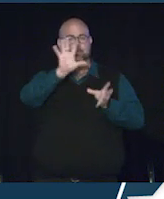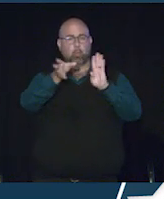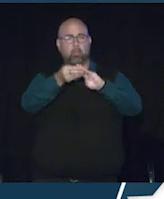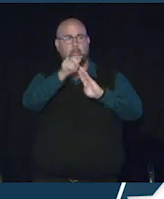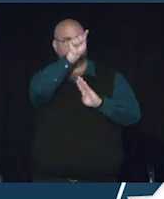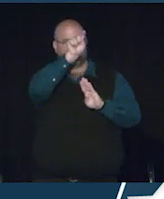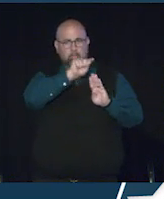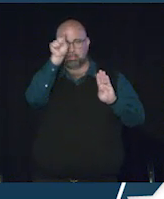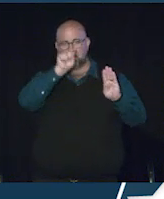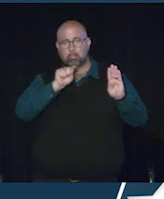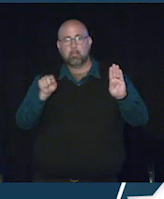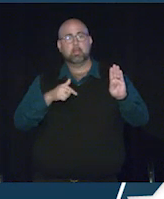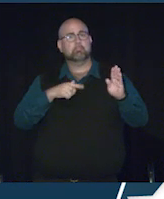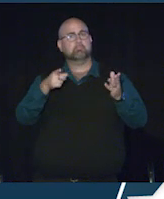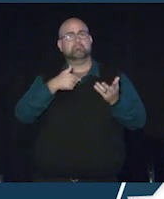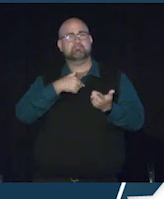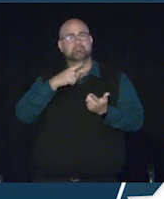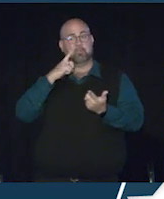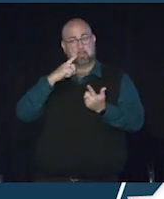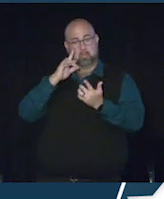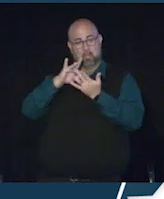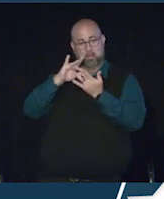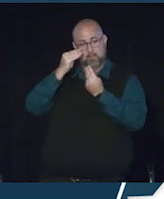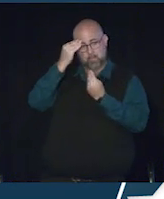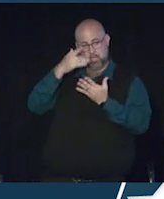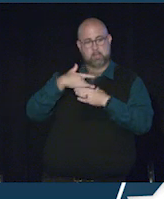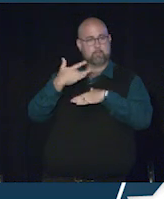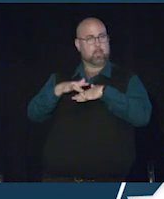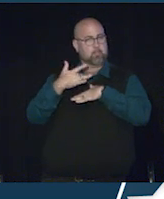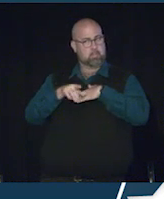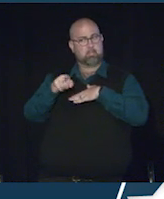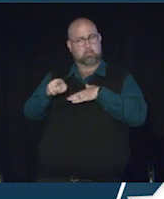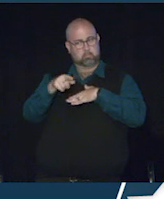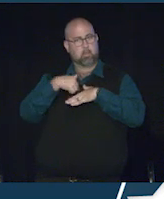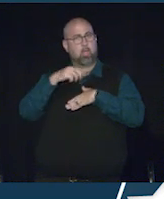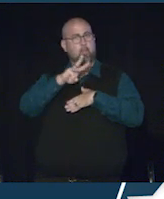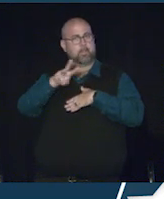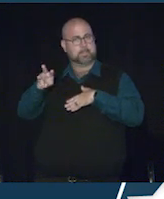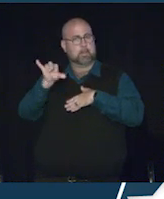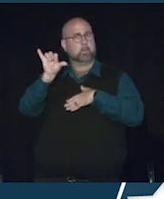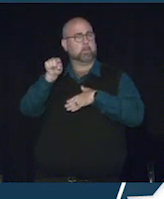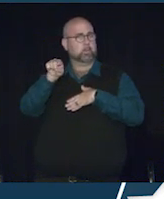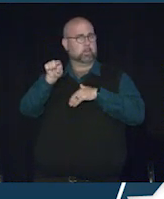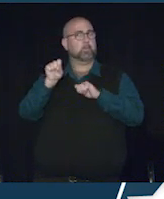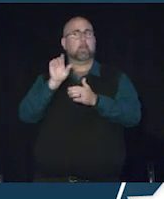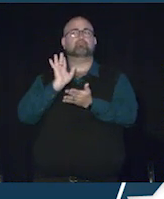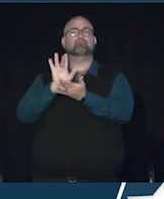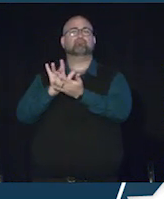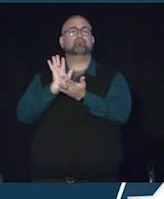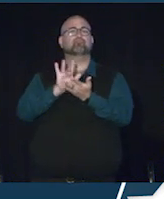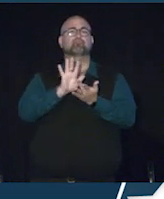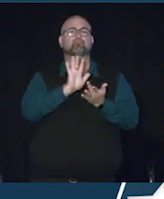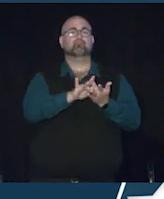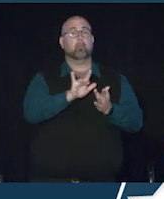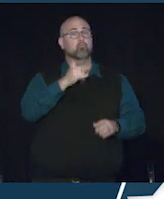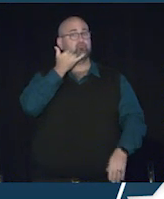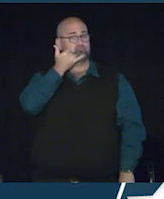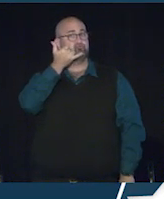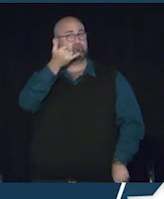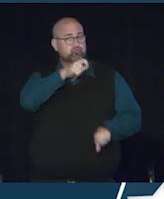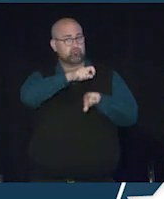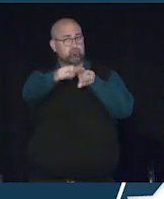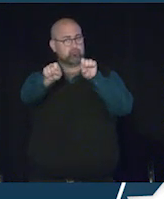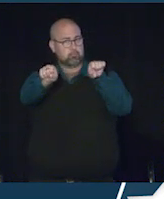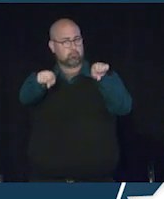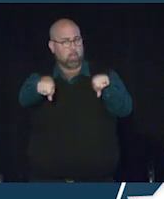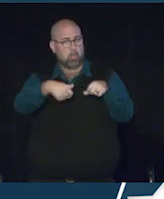locations and contact information for each of those offices is also listed on the website. You can also call the local office if